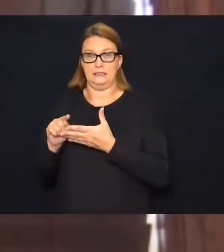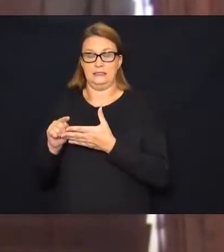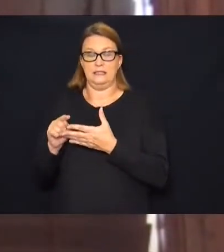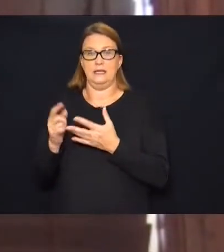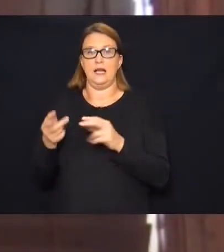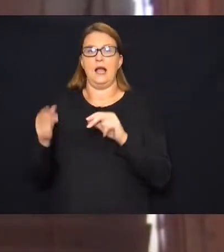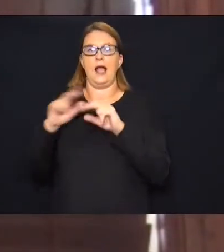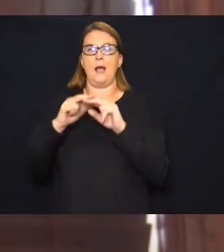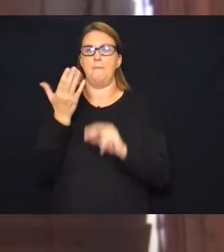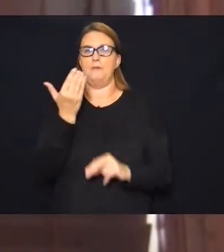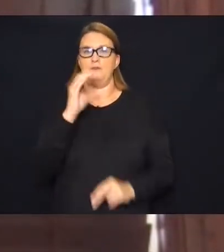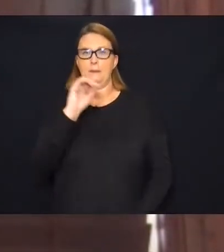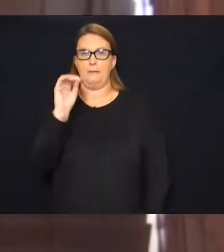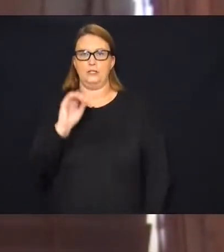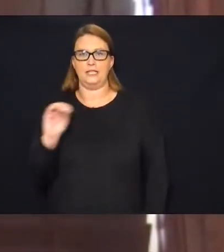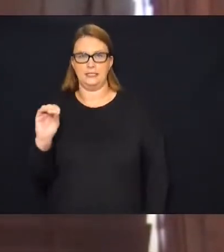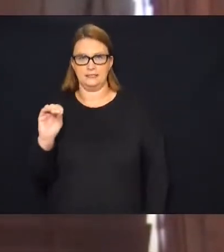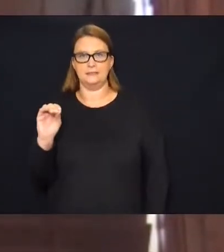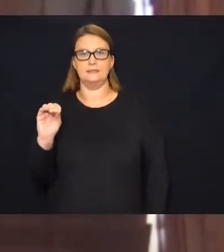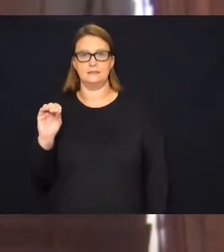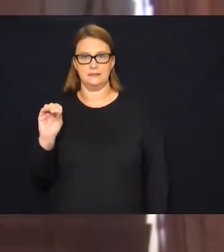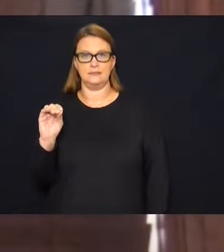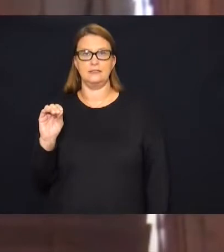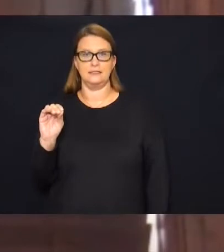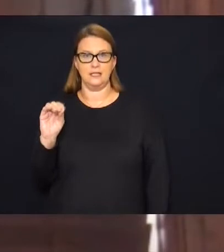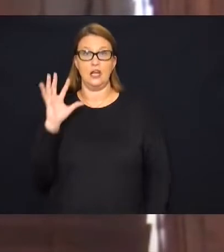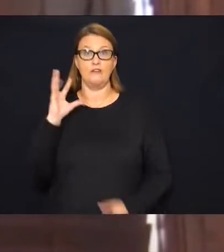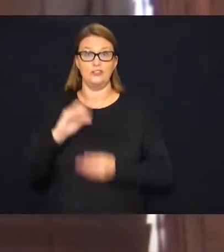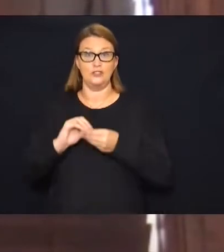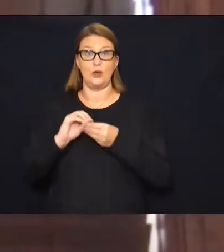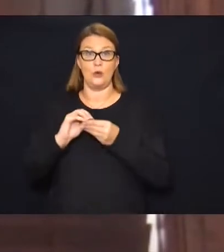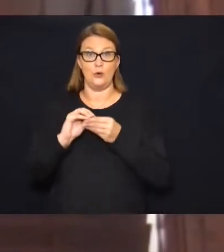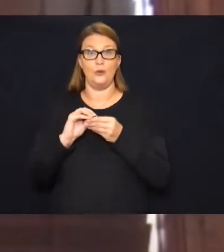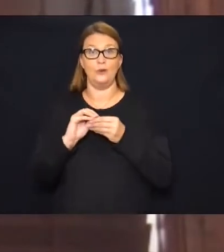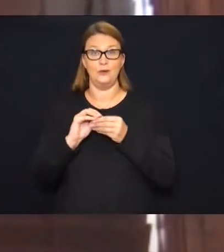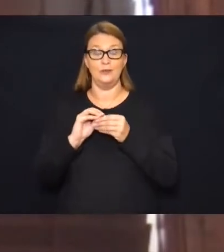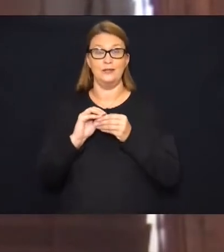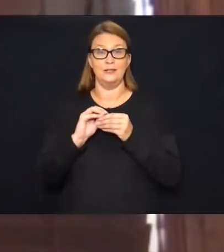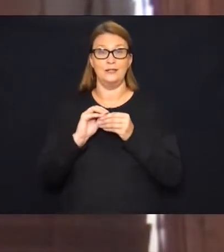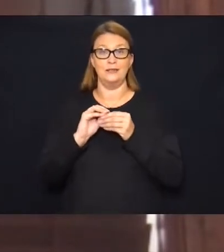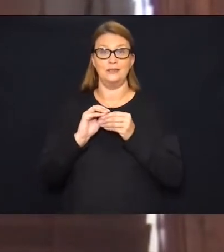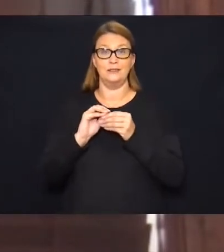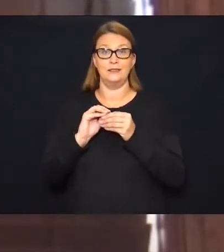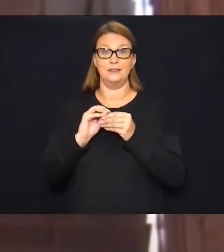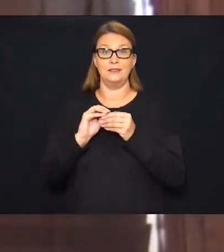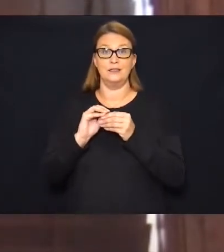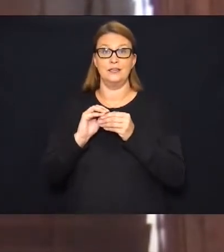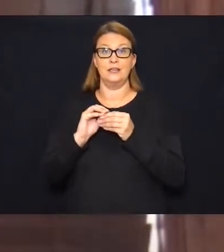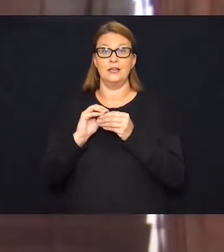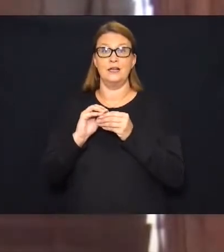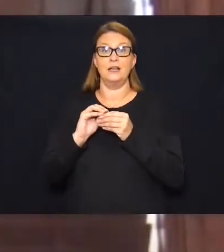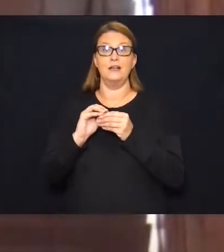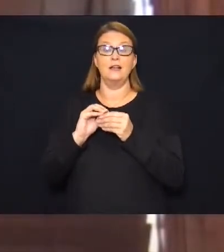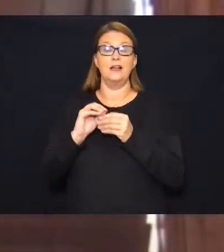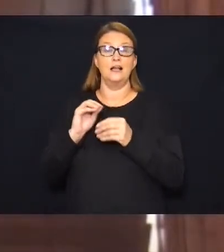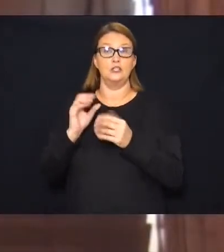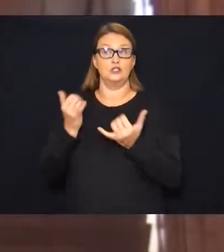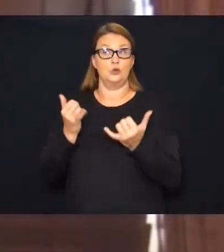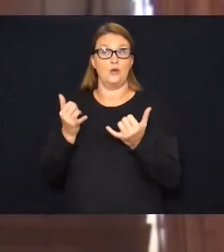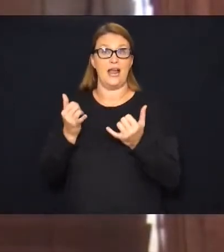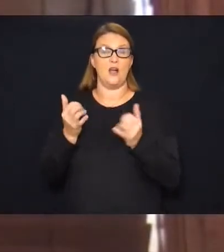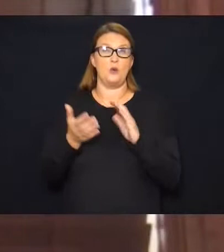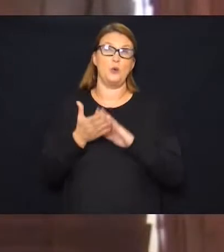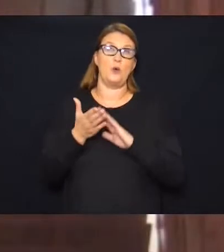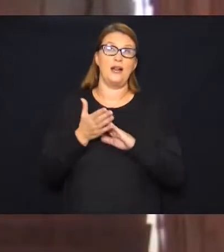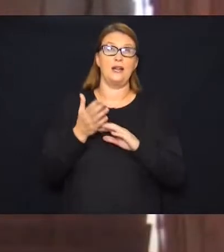up to 15% of the total number of samples run. So we are running